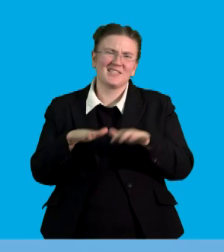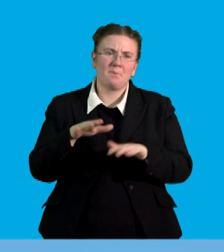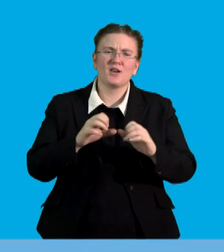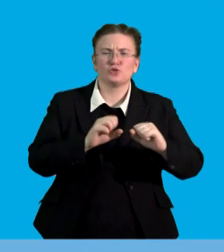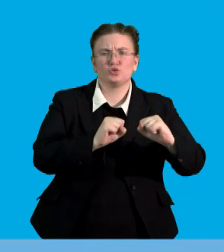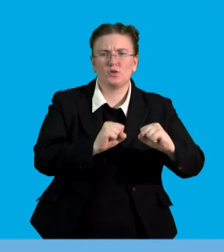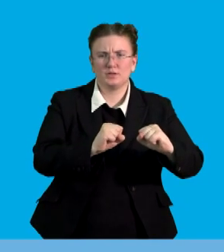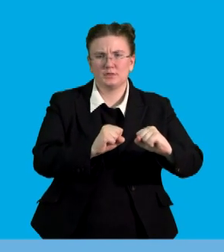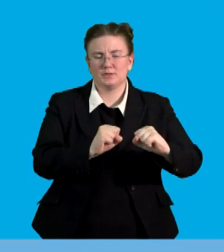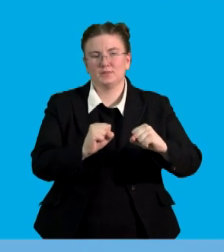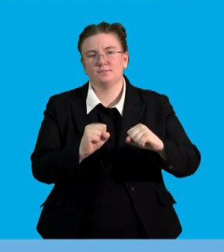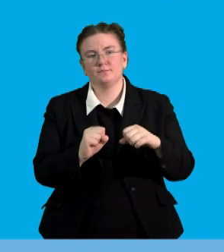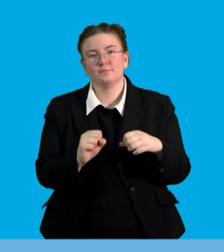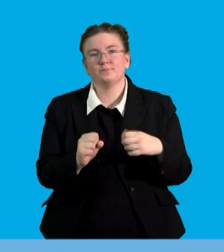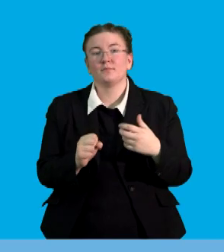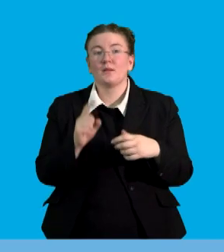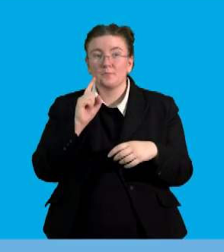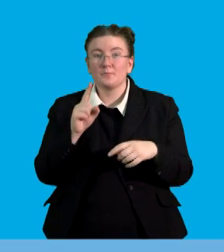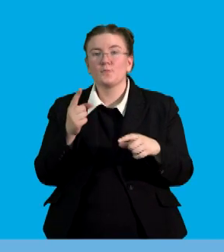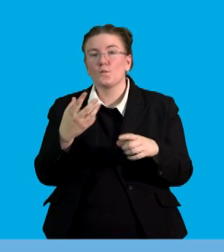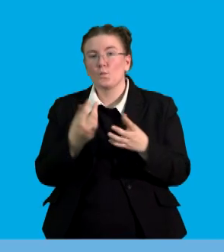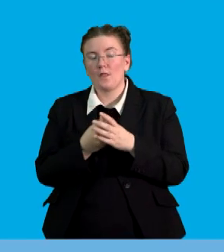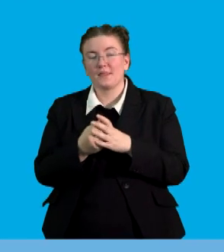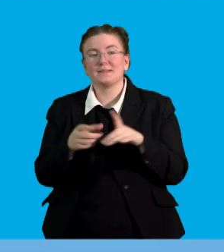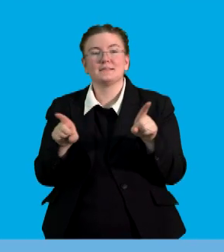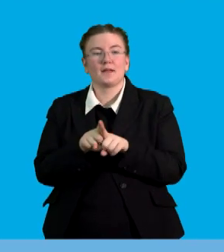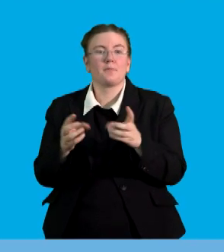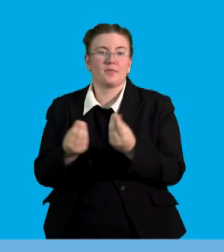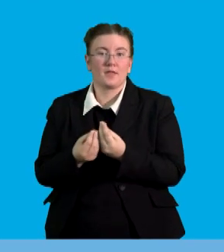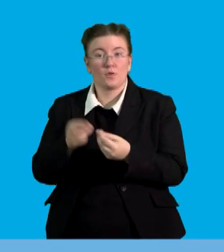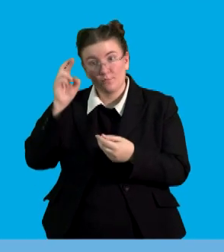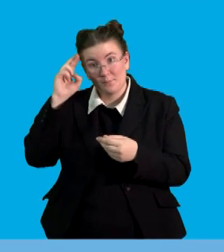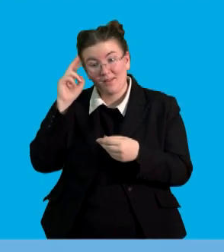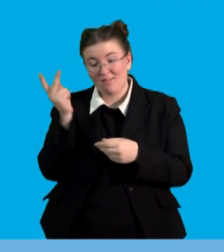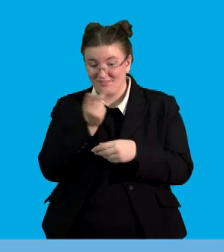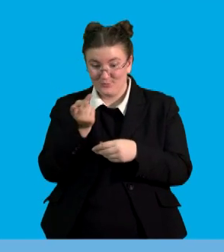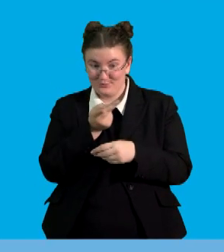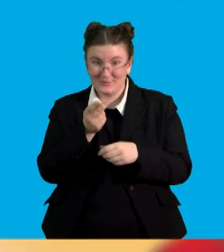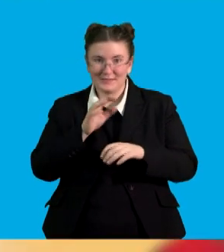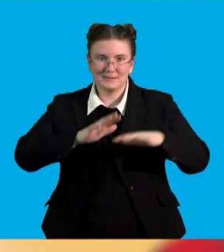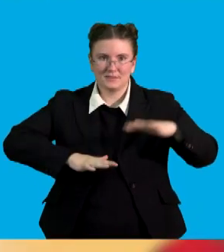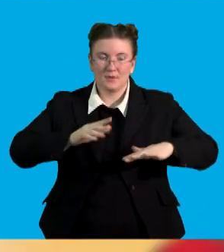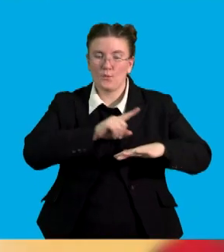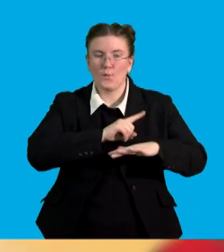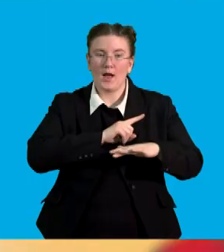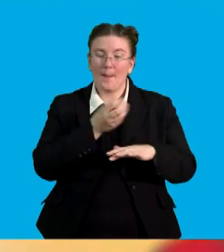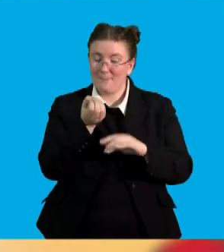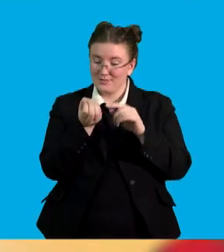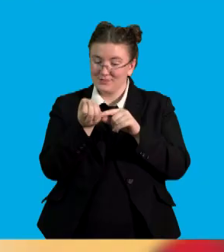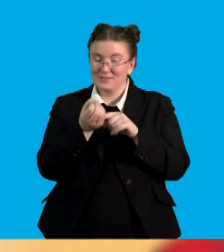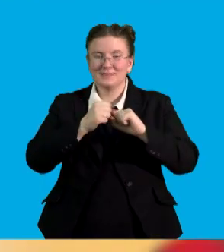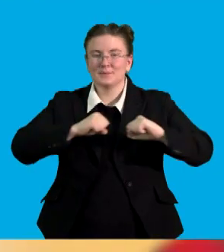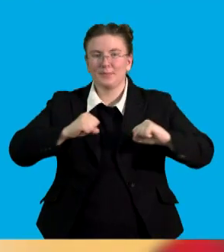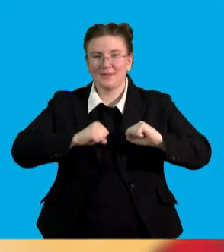of the solid, as of the solid state of the same substance. Remember, they are slightly similar because of the spaces between the